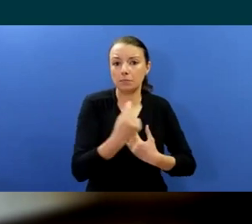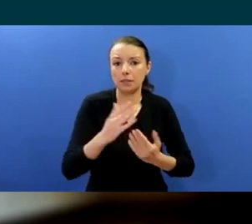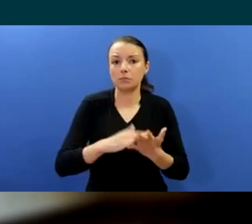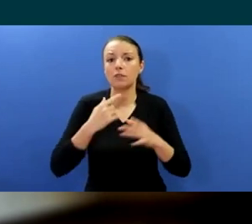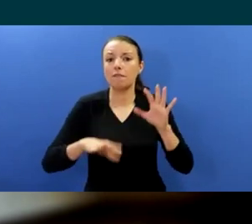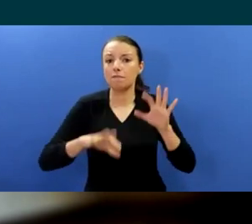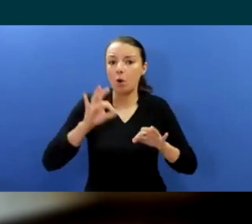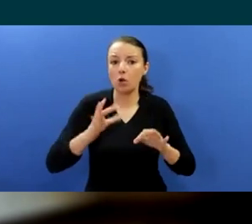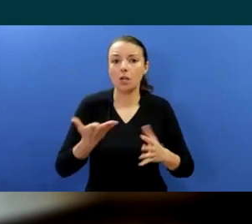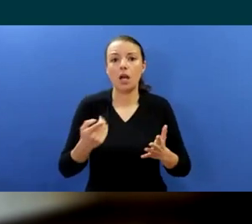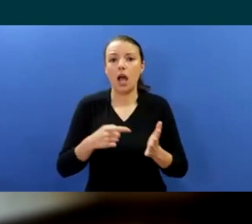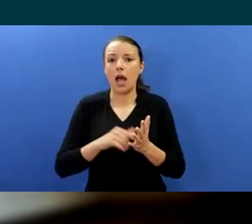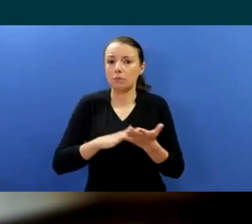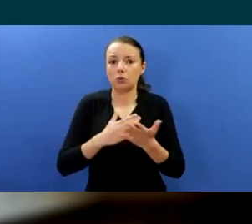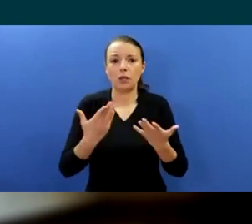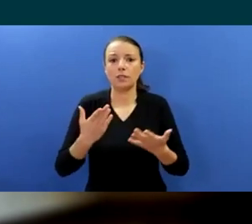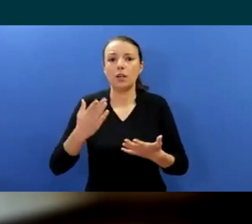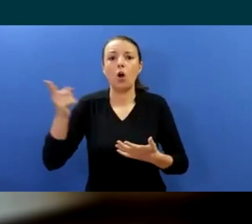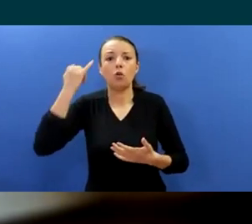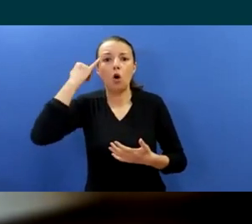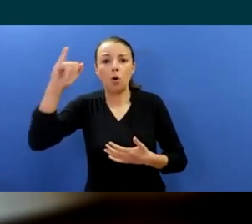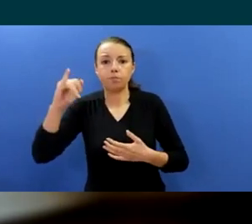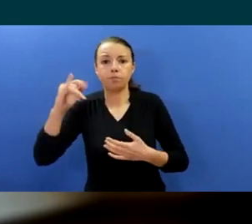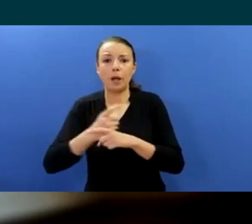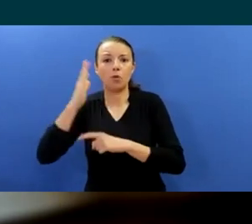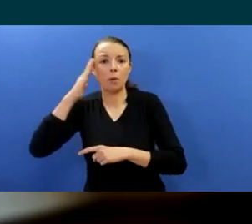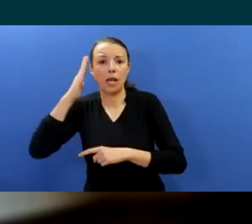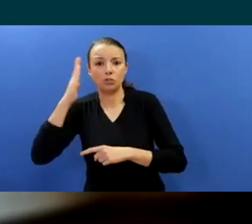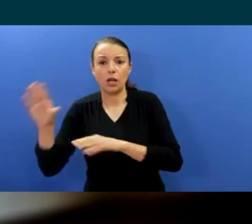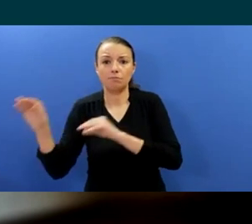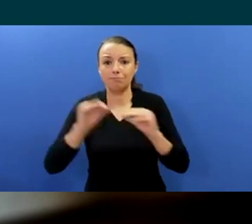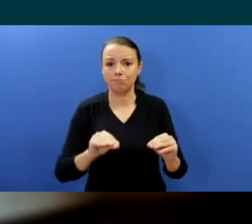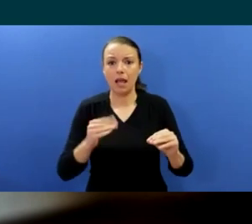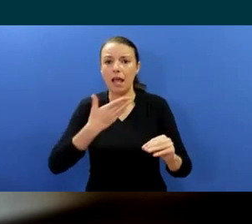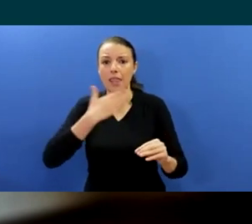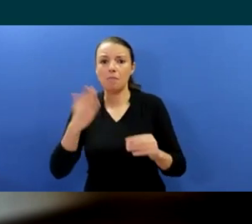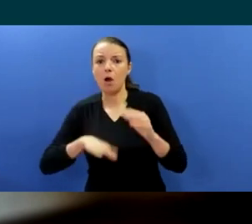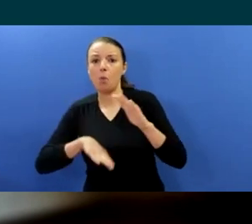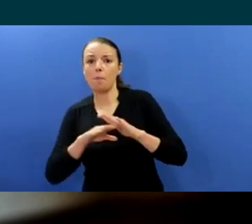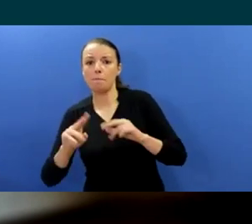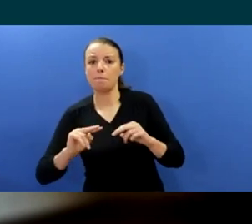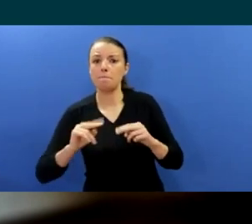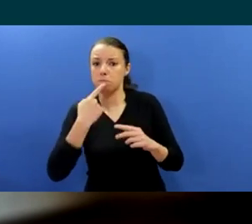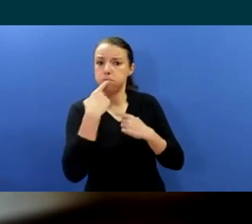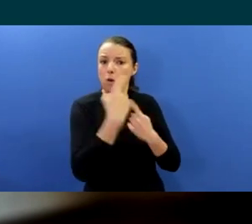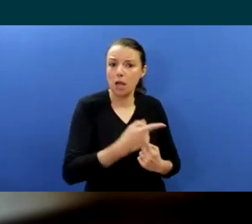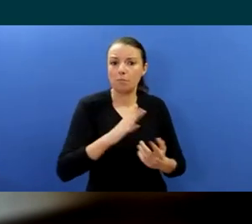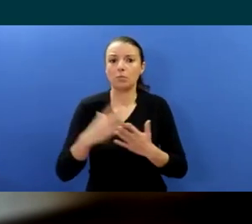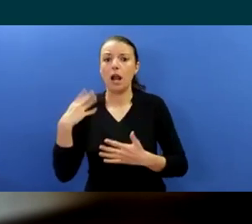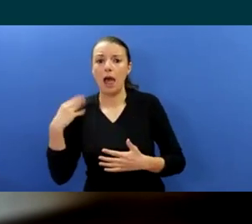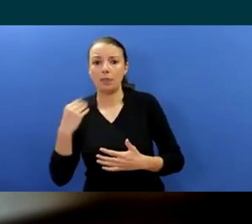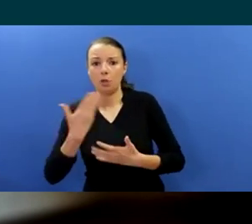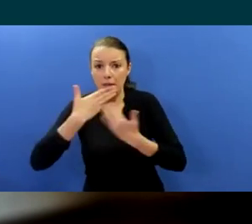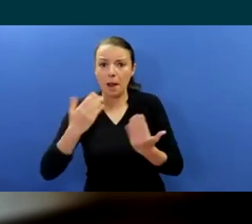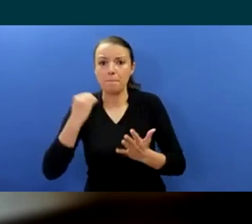foreigners or they don't have the age to vote, and to kind of include